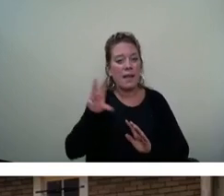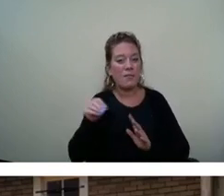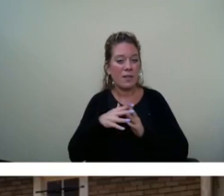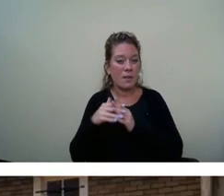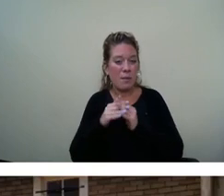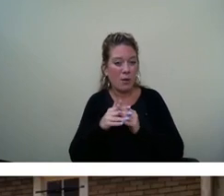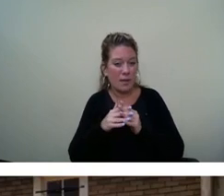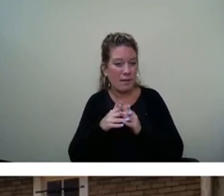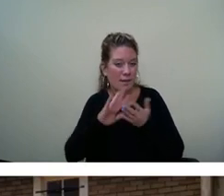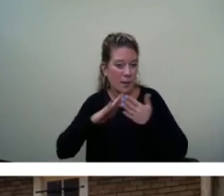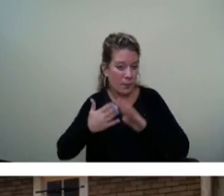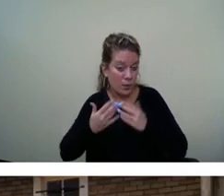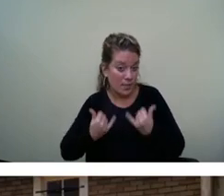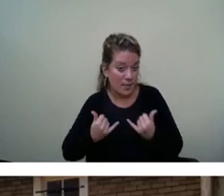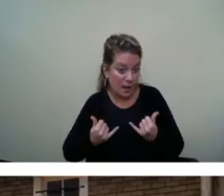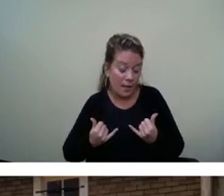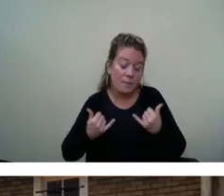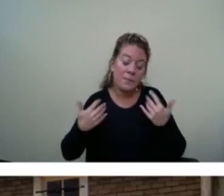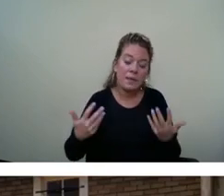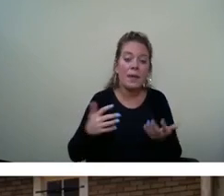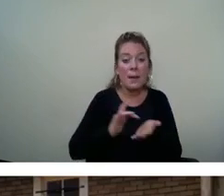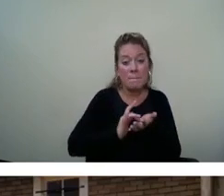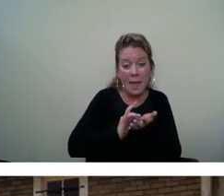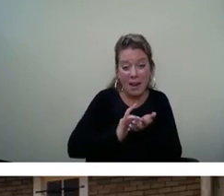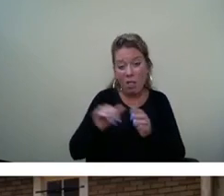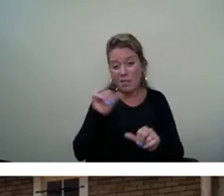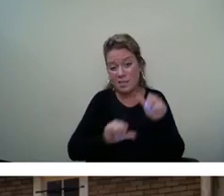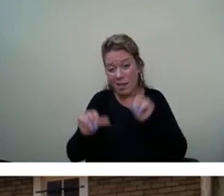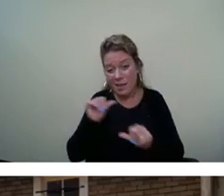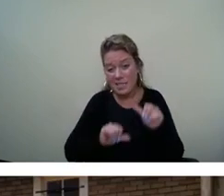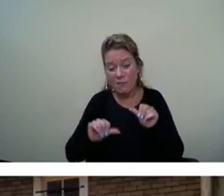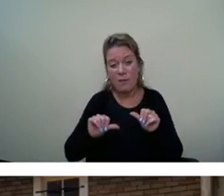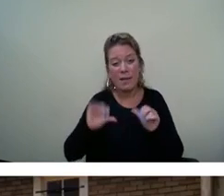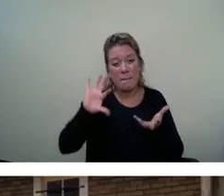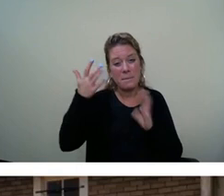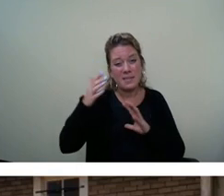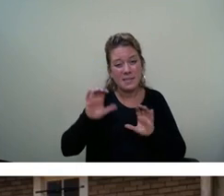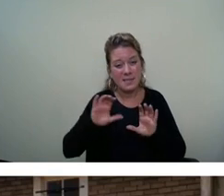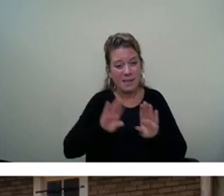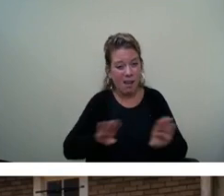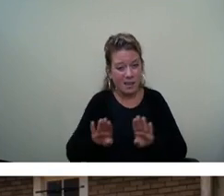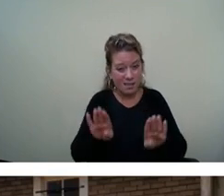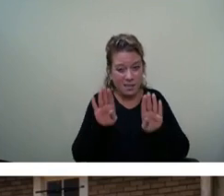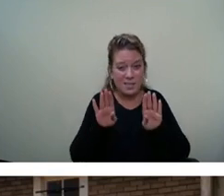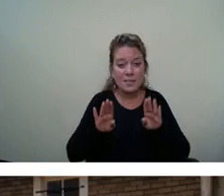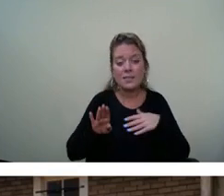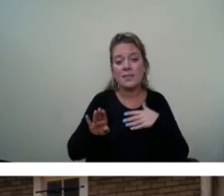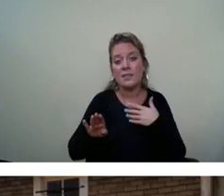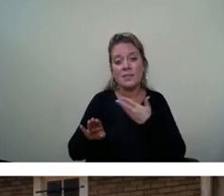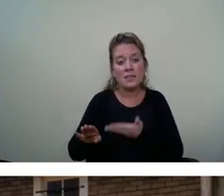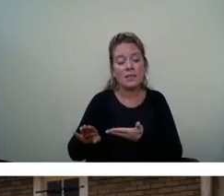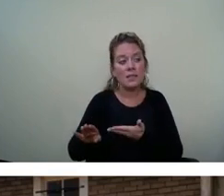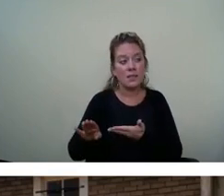said before, medical and scientific misconduct, specifically on the basis that they were Black or African